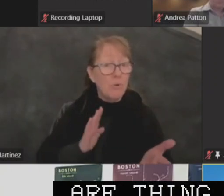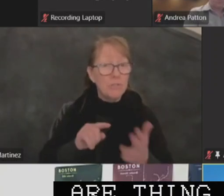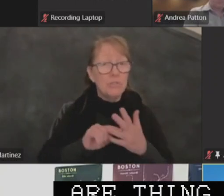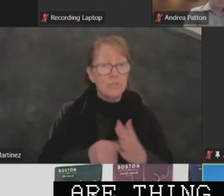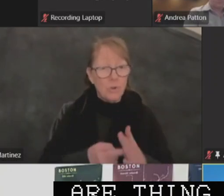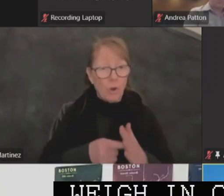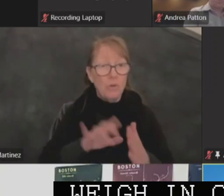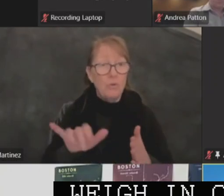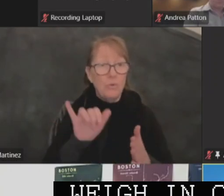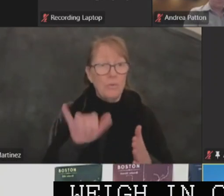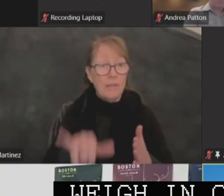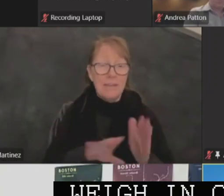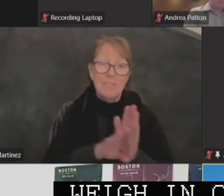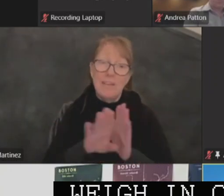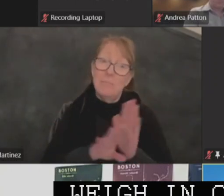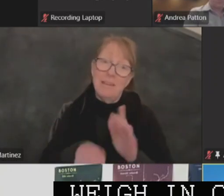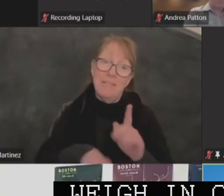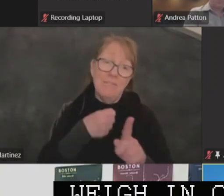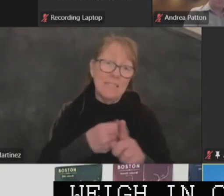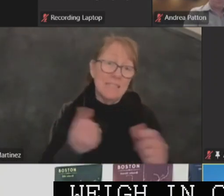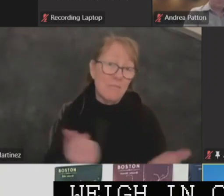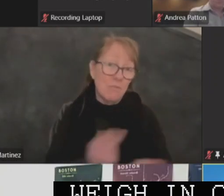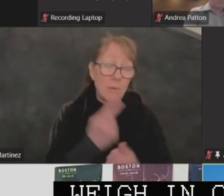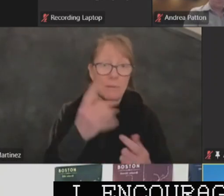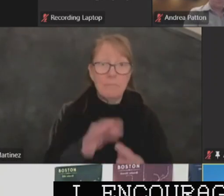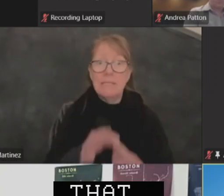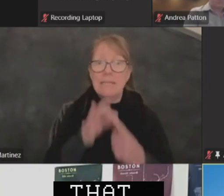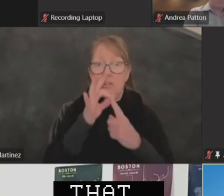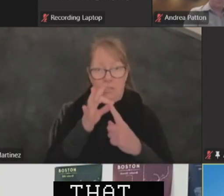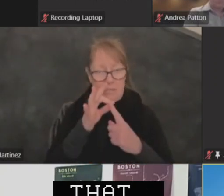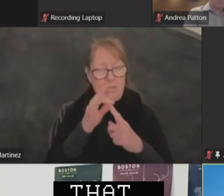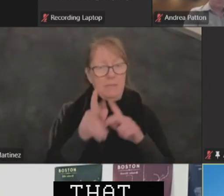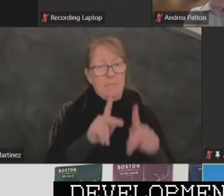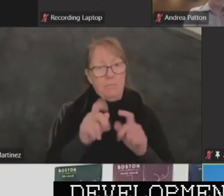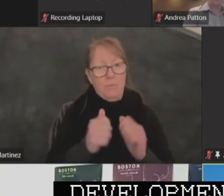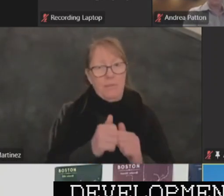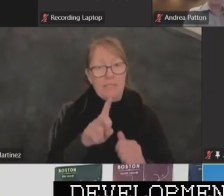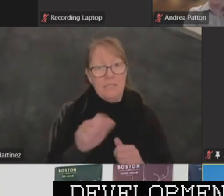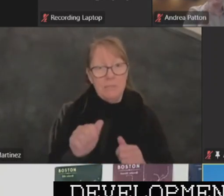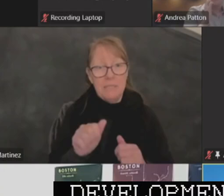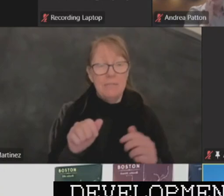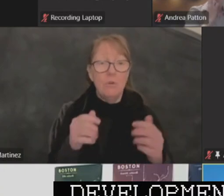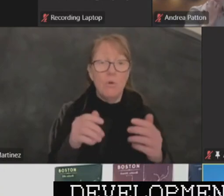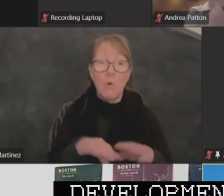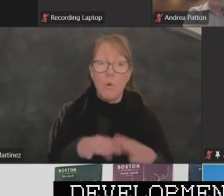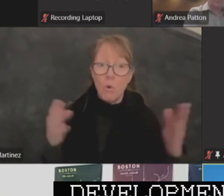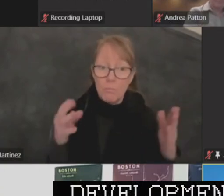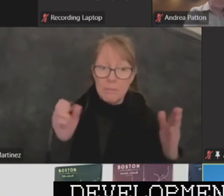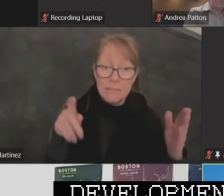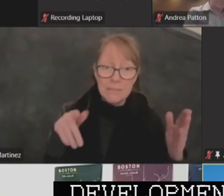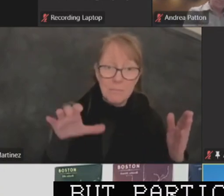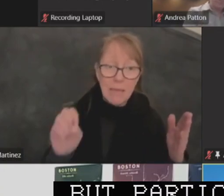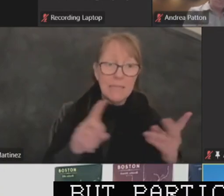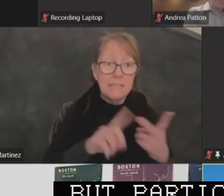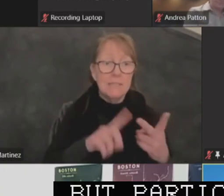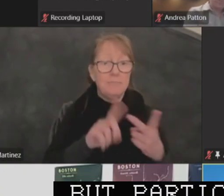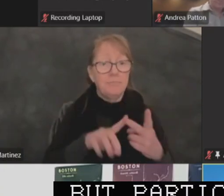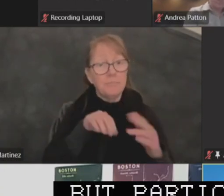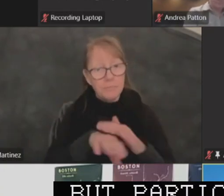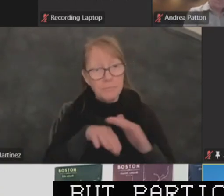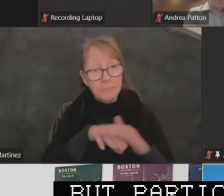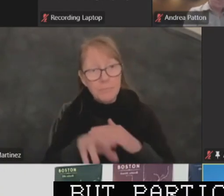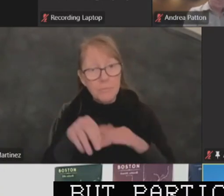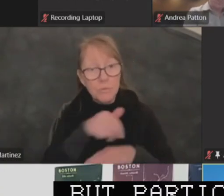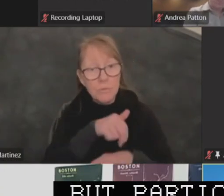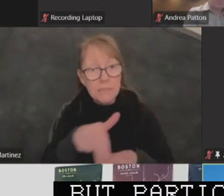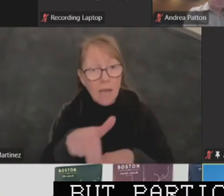everybody, but it particularly can impact people with disabilities in terms of like open space and access on sidewalks